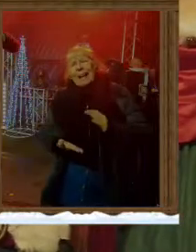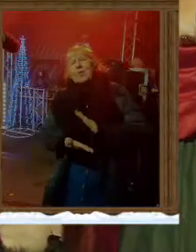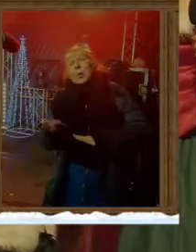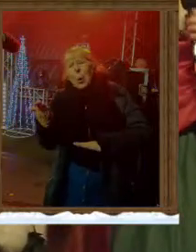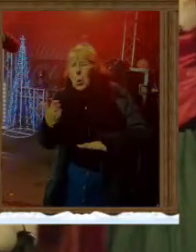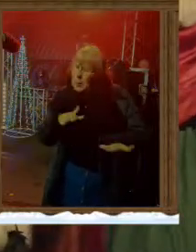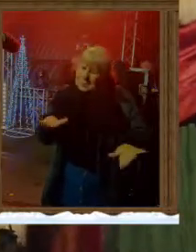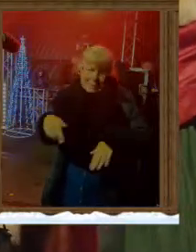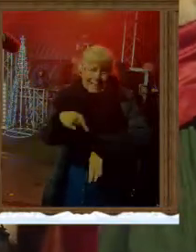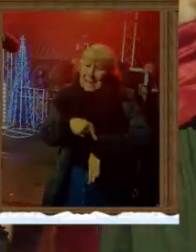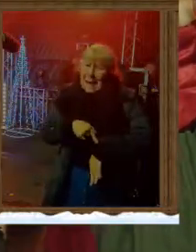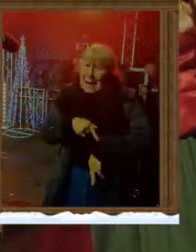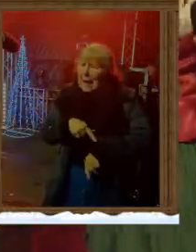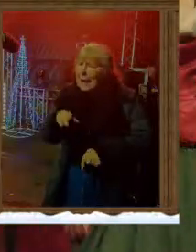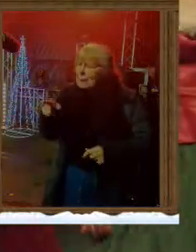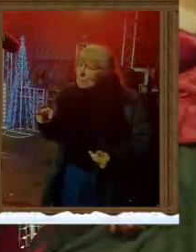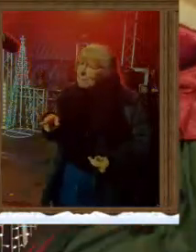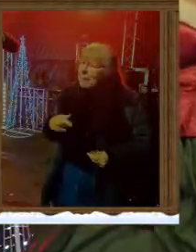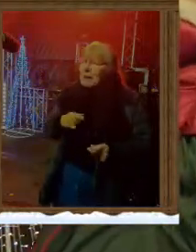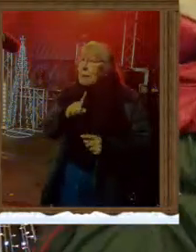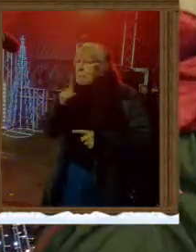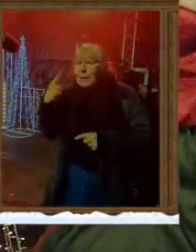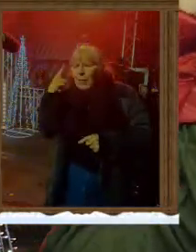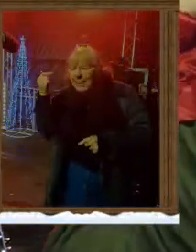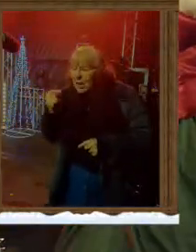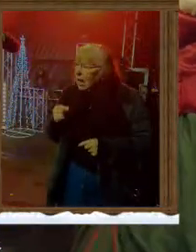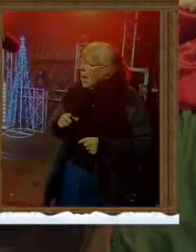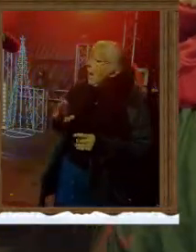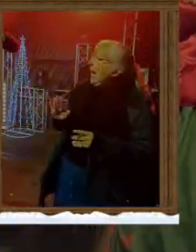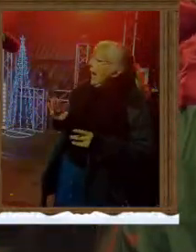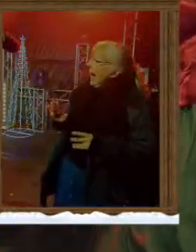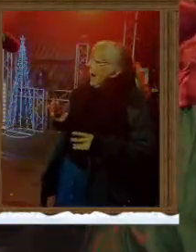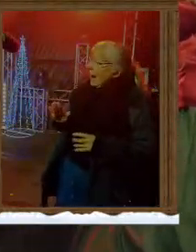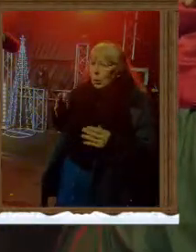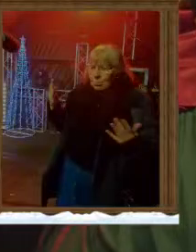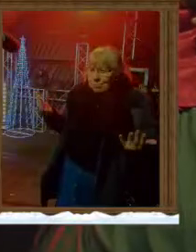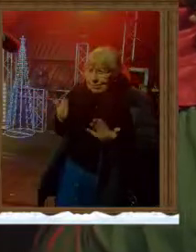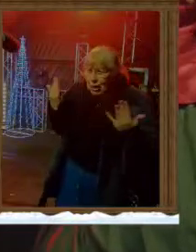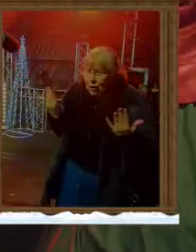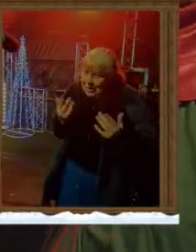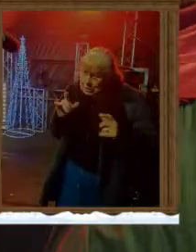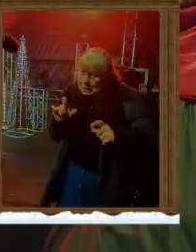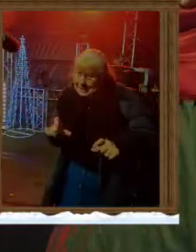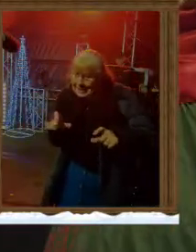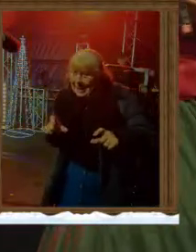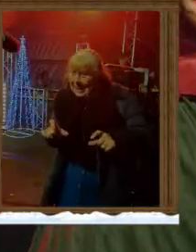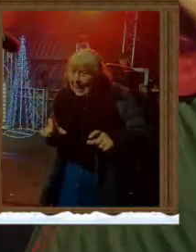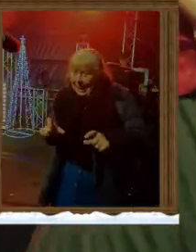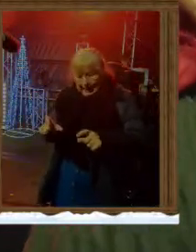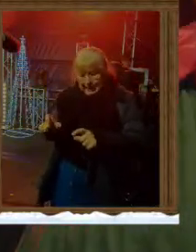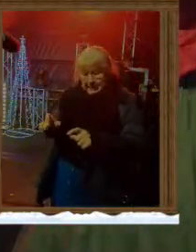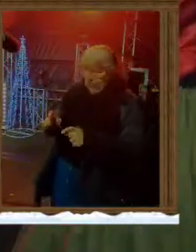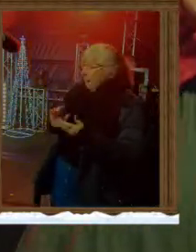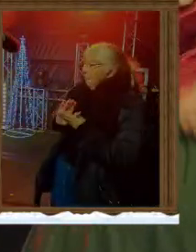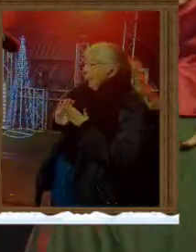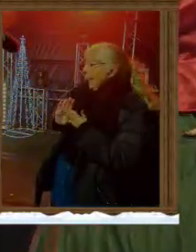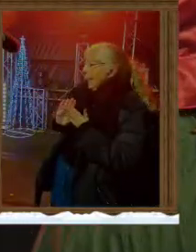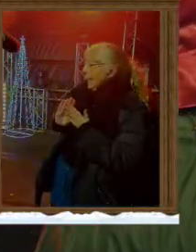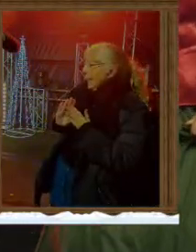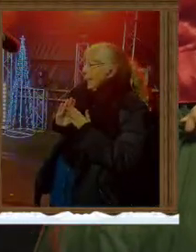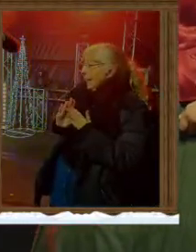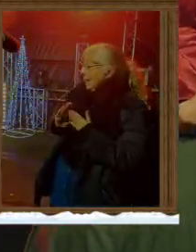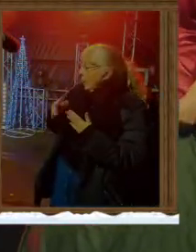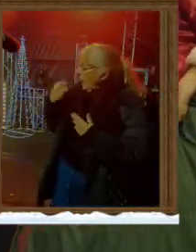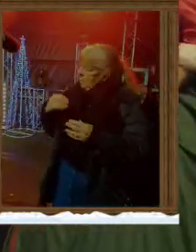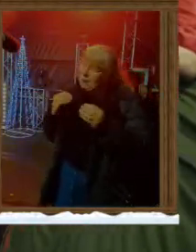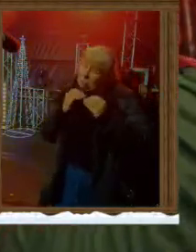busy time. Do you think we have to go back to the elves? Well, yeah, but could we not encourage him for a few more minutes? Well, please. I mean, we have been